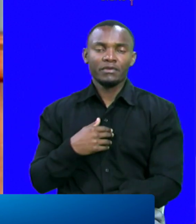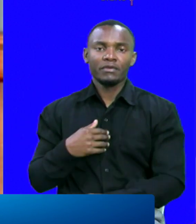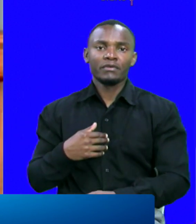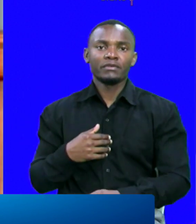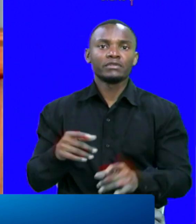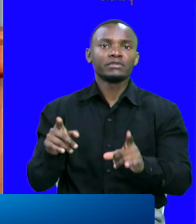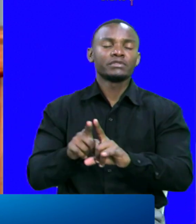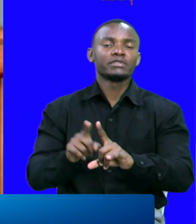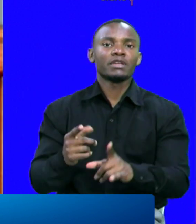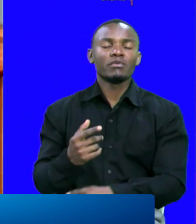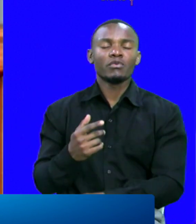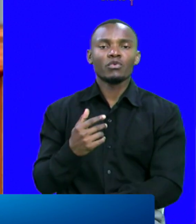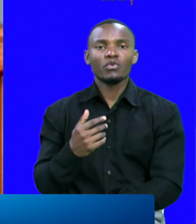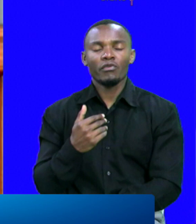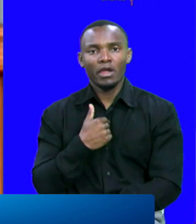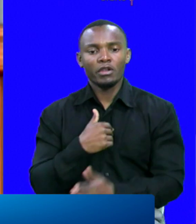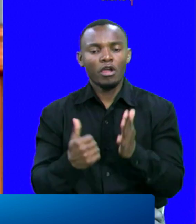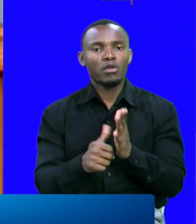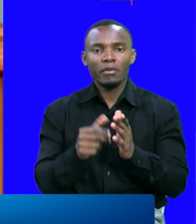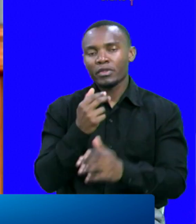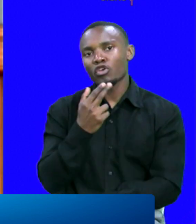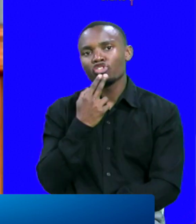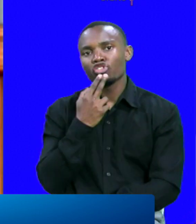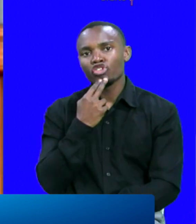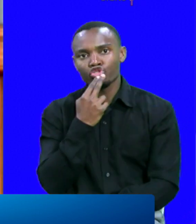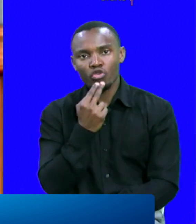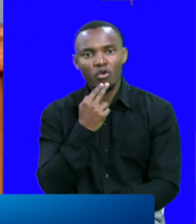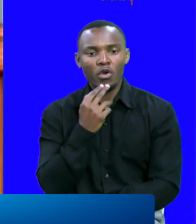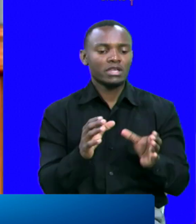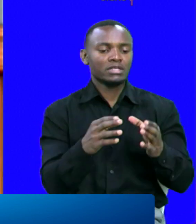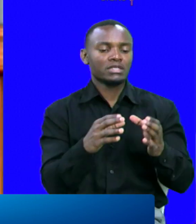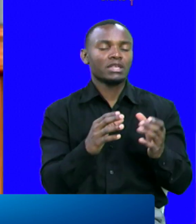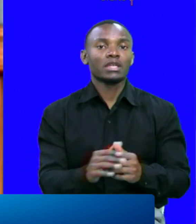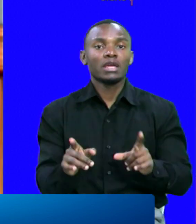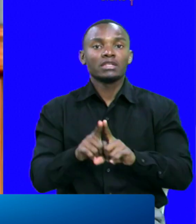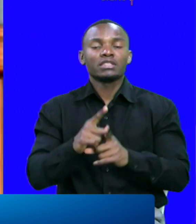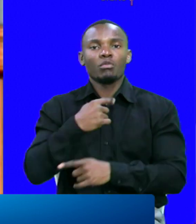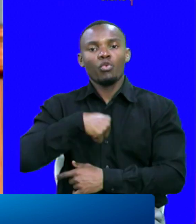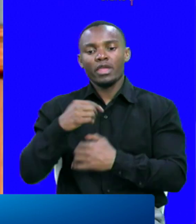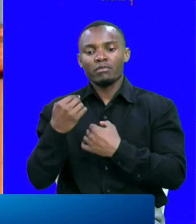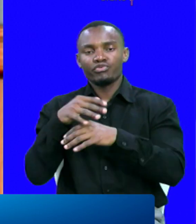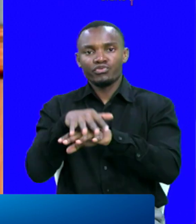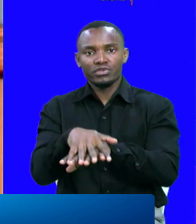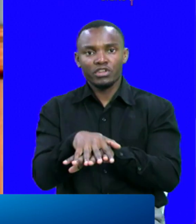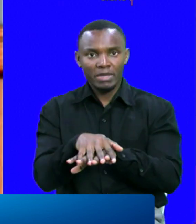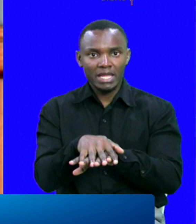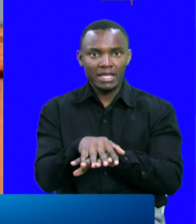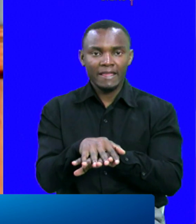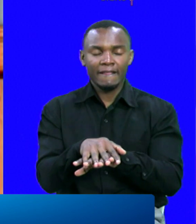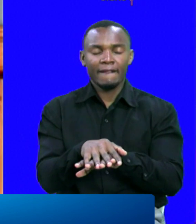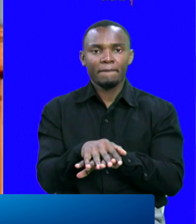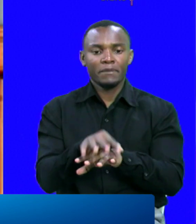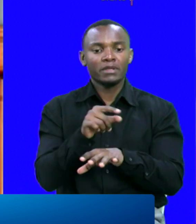We've had confusion and chaos actually in the whole